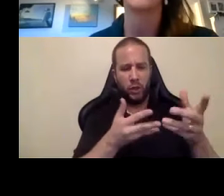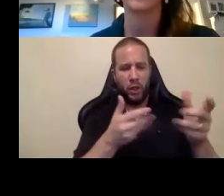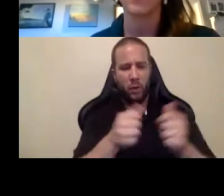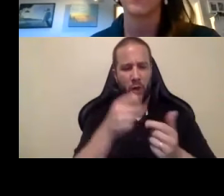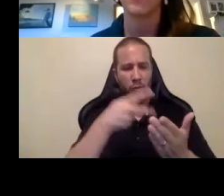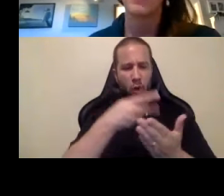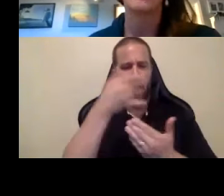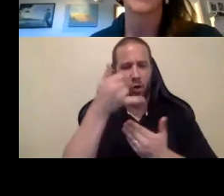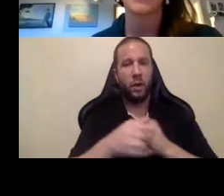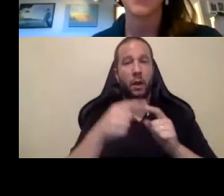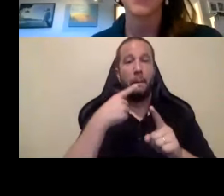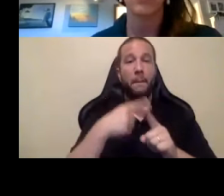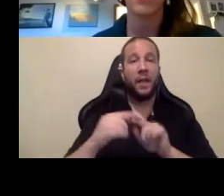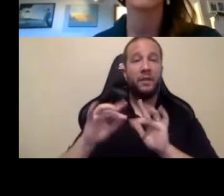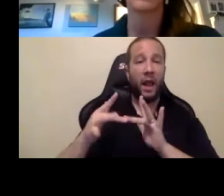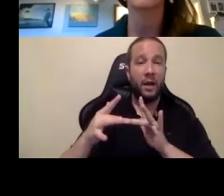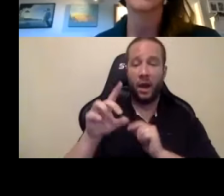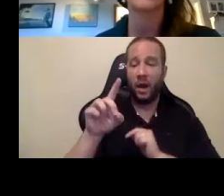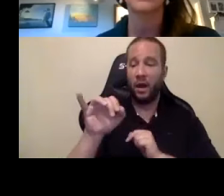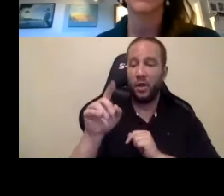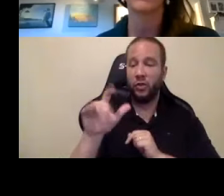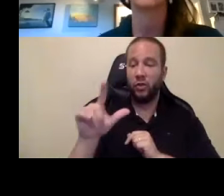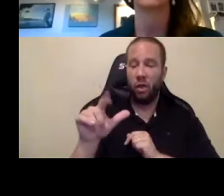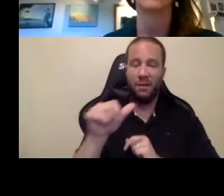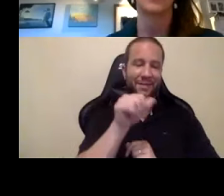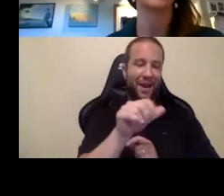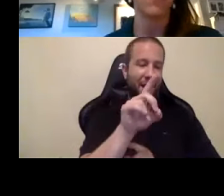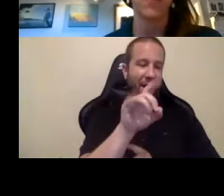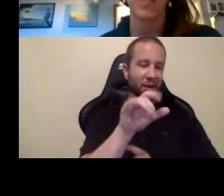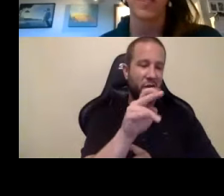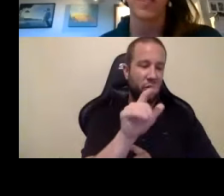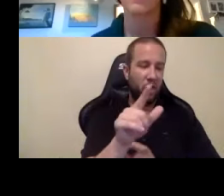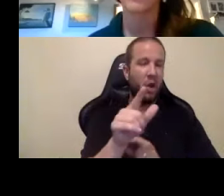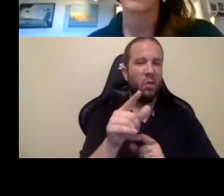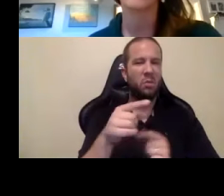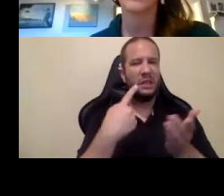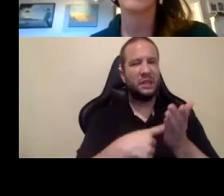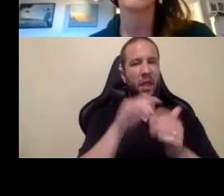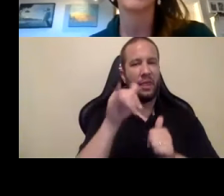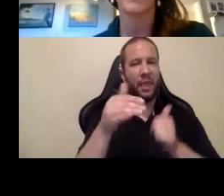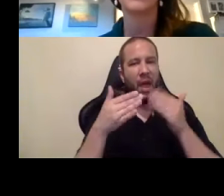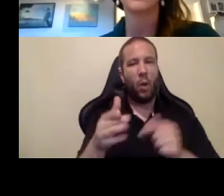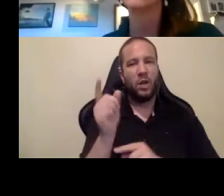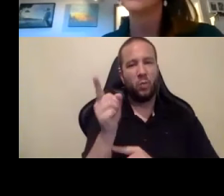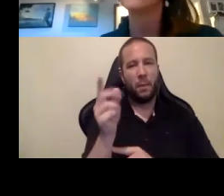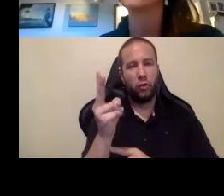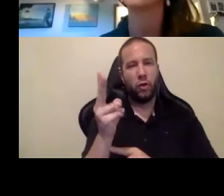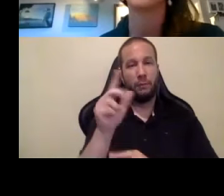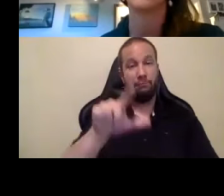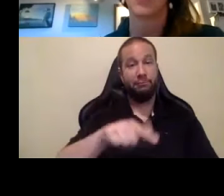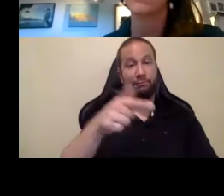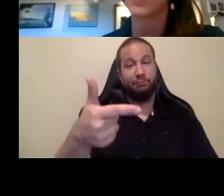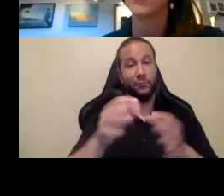both digital and non-digital. And we'll talk about these different ways to engage in a few minutes. And right now we're providing surveys, community art